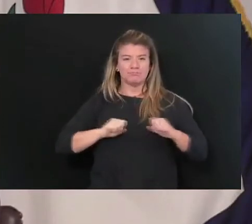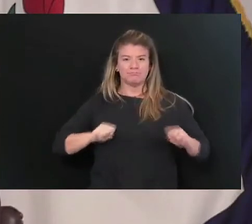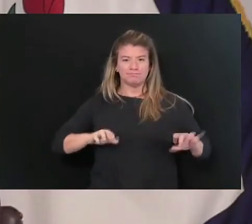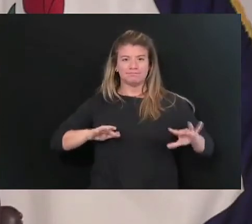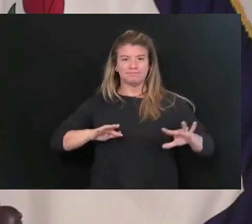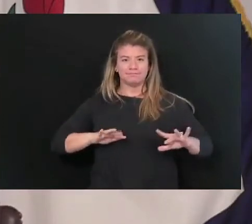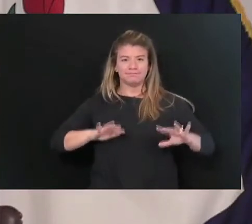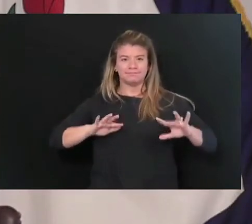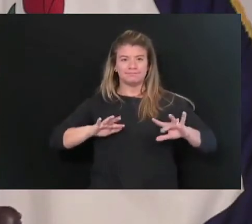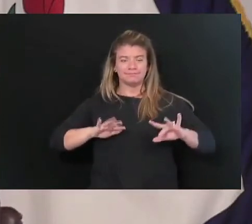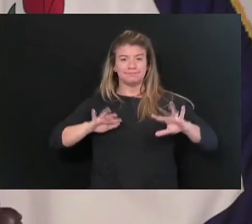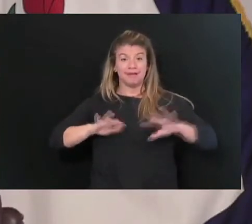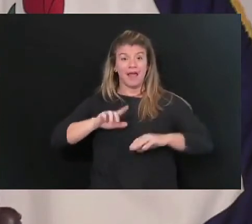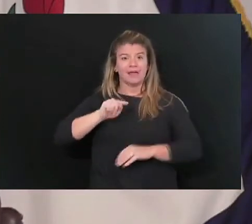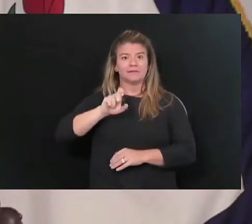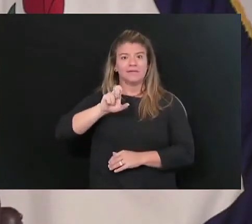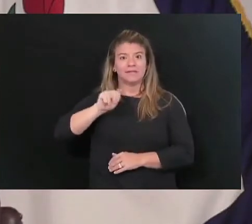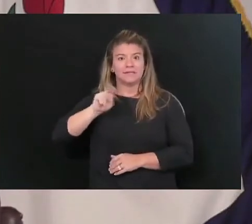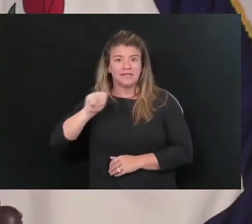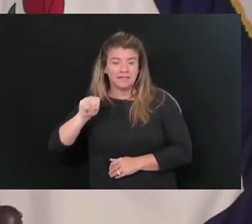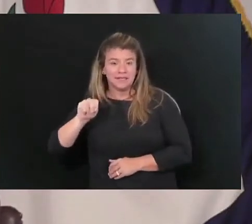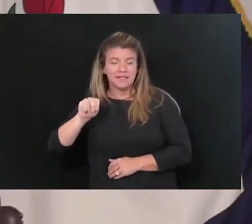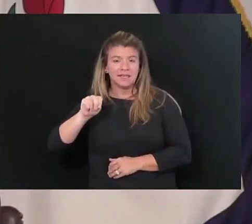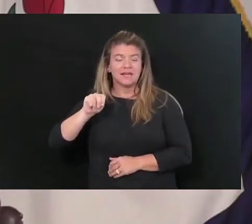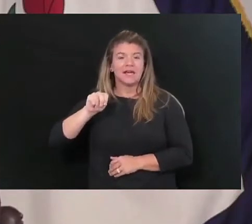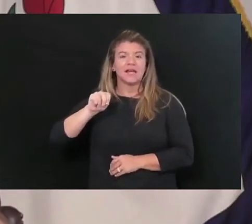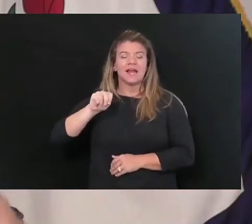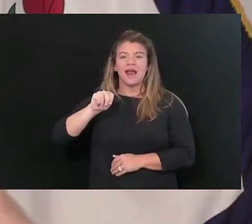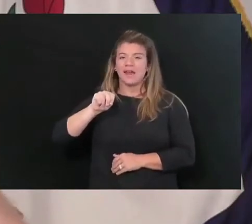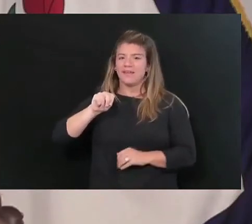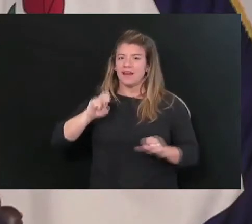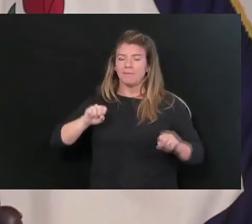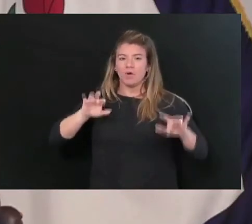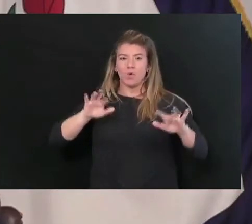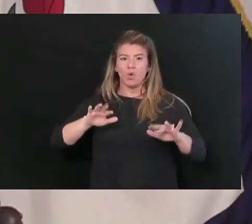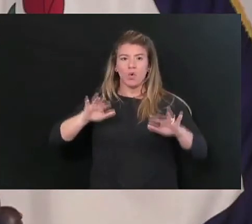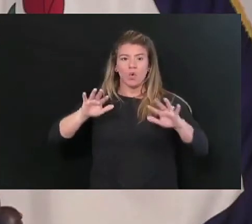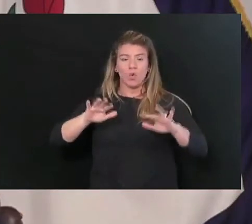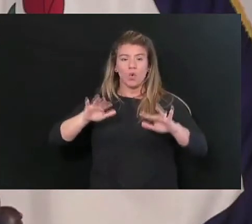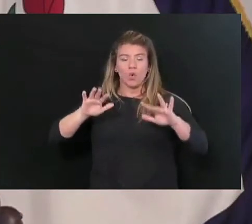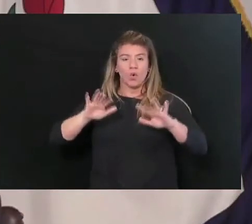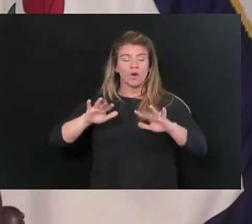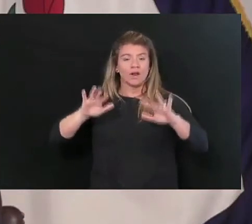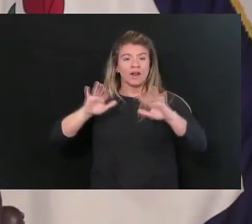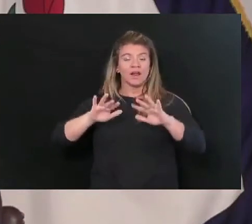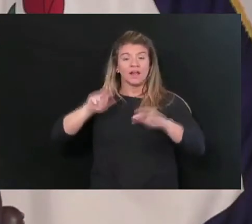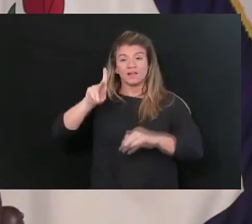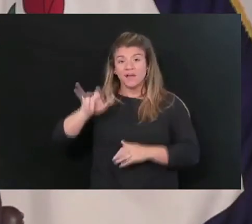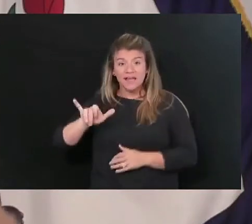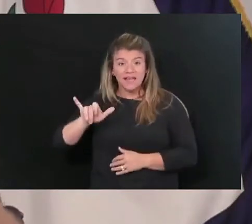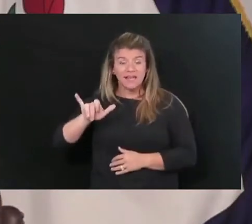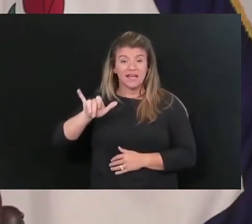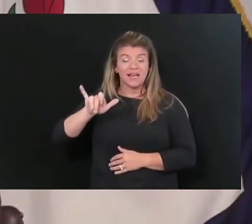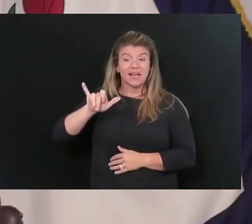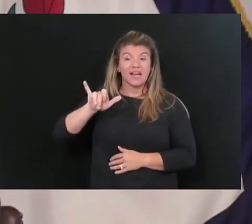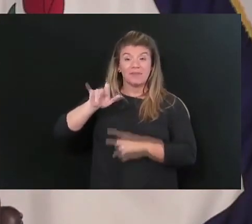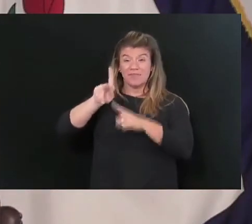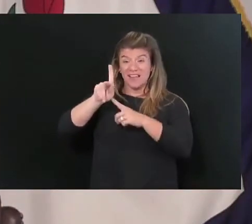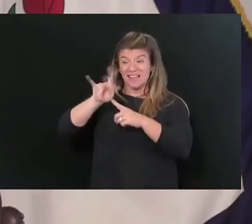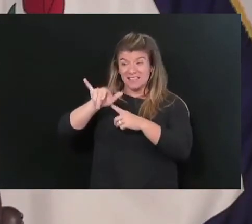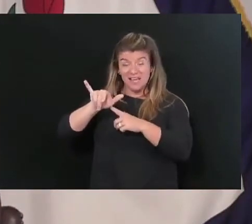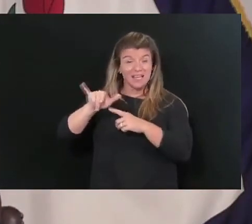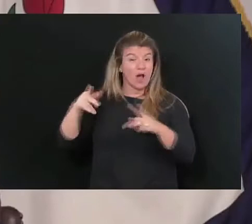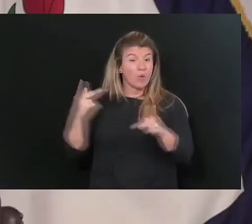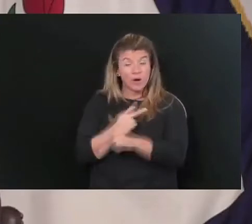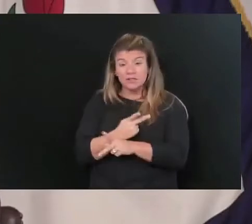where Tennessee got pretty bad. And then all of a sudden, voila, it crawled right into Kentucky, and Kentucky got really